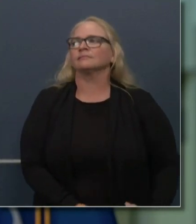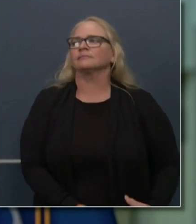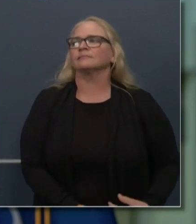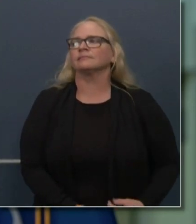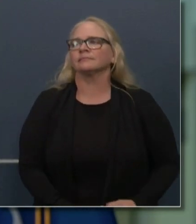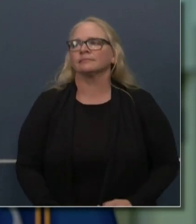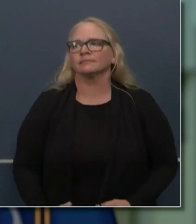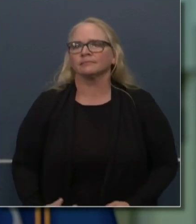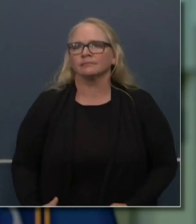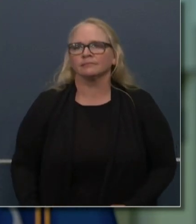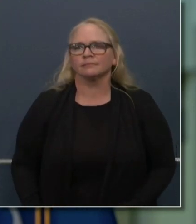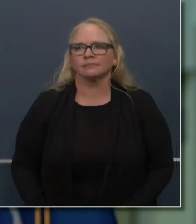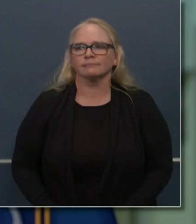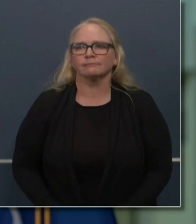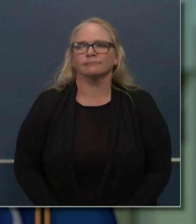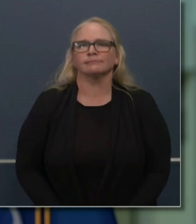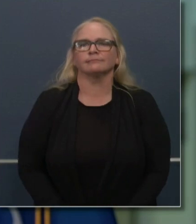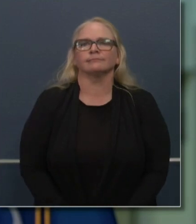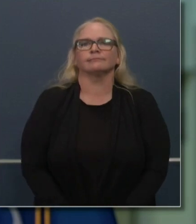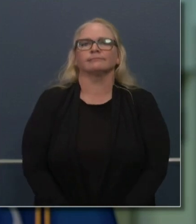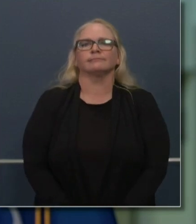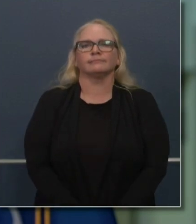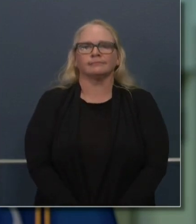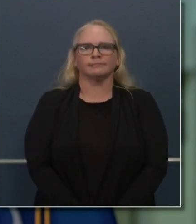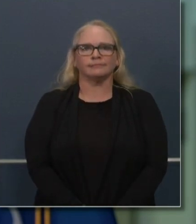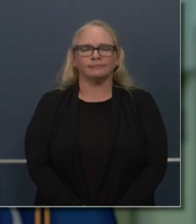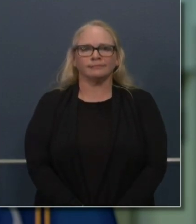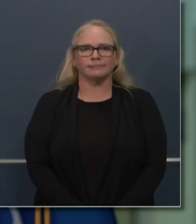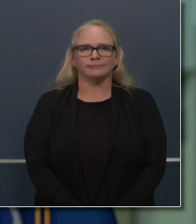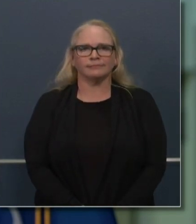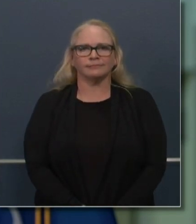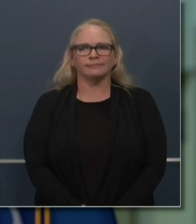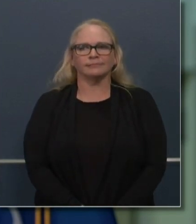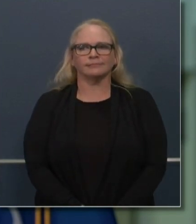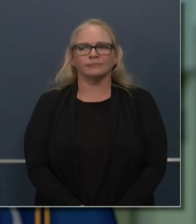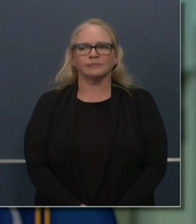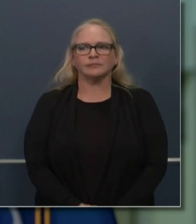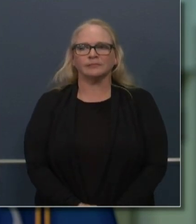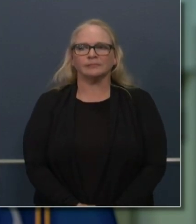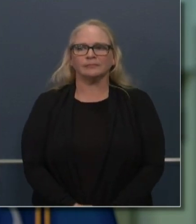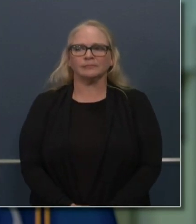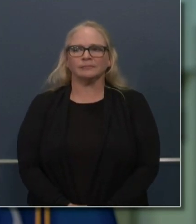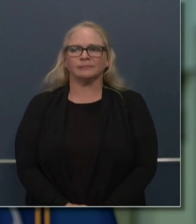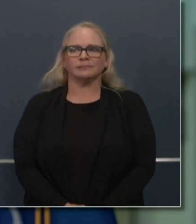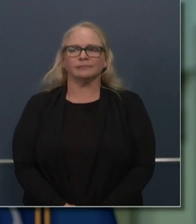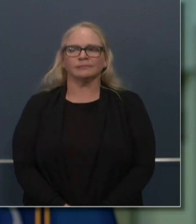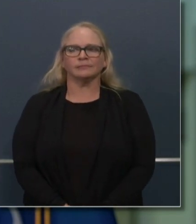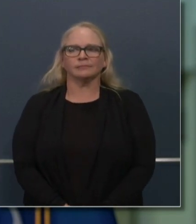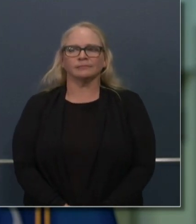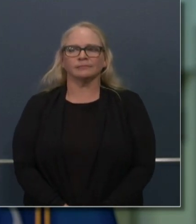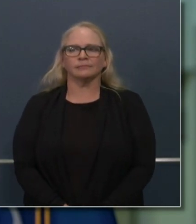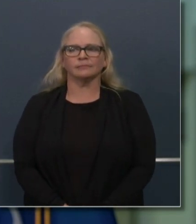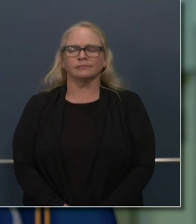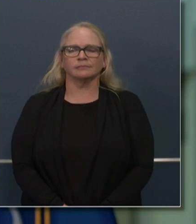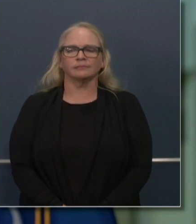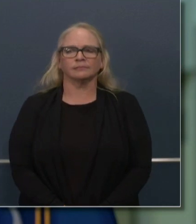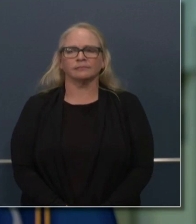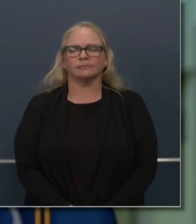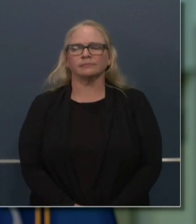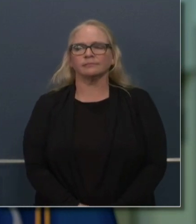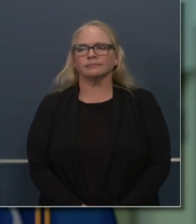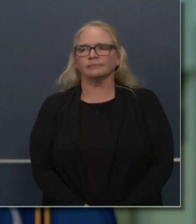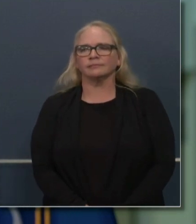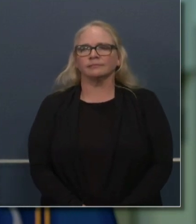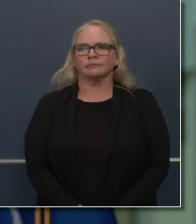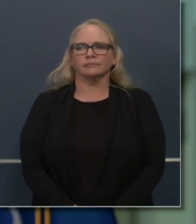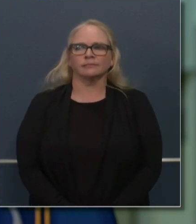Hi, Governor. We have been talking about testing a lot here where we are in LA. And specifically, some of the issues that we're seeing